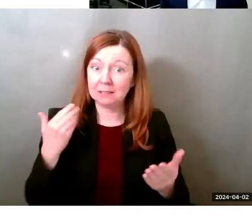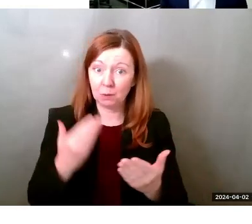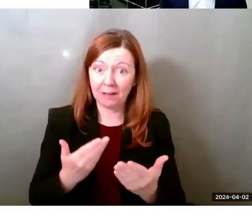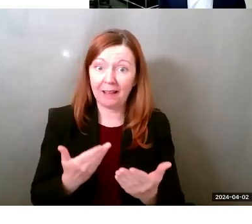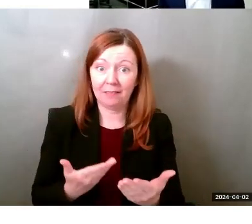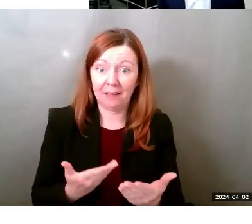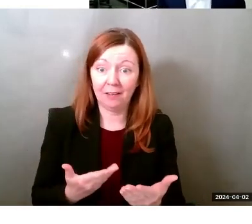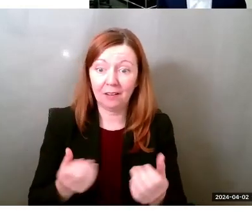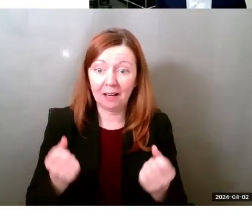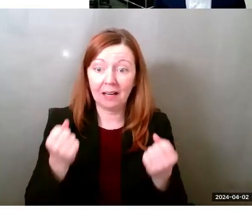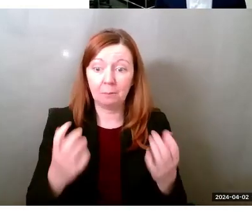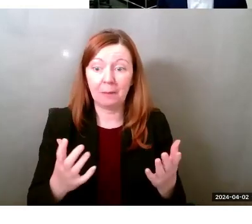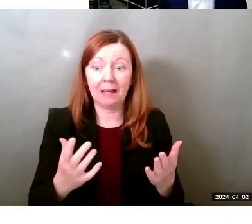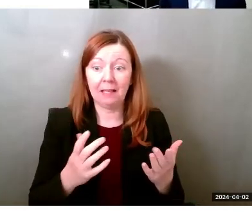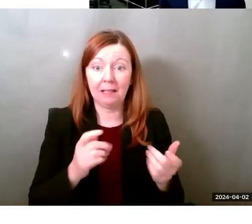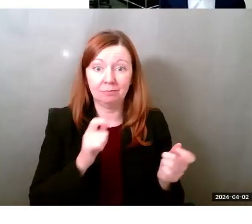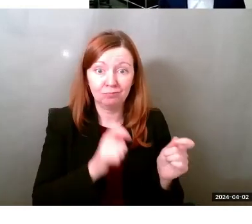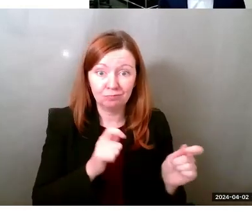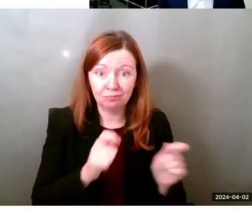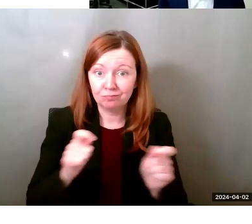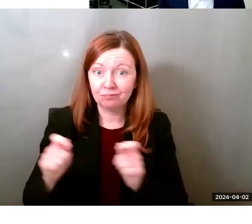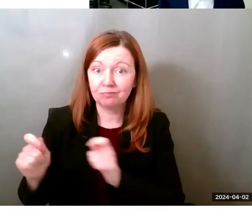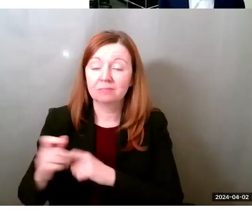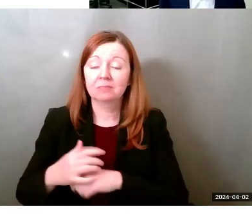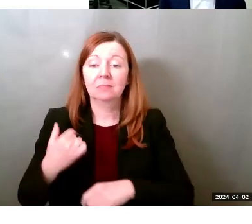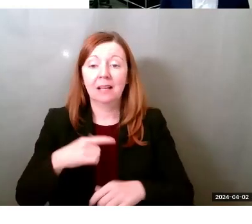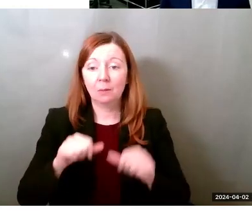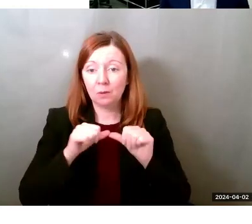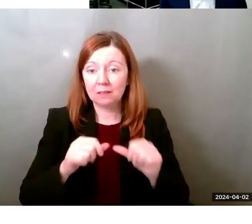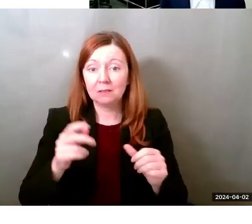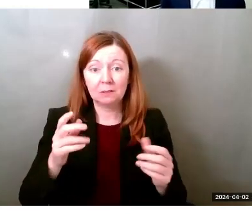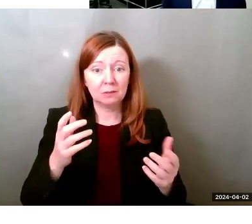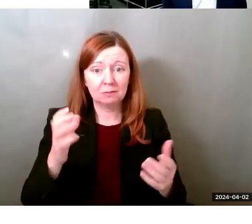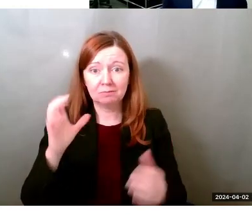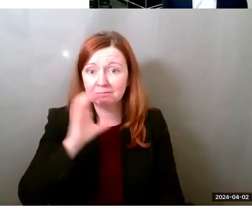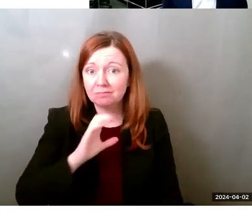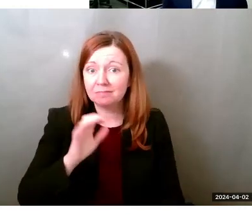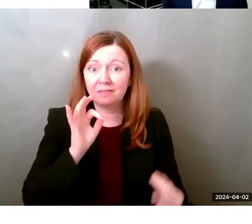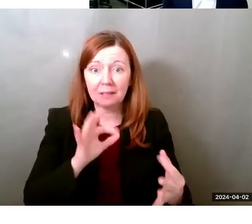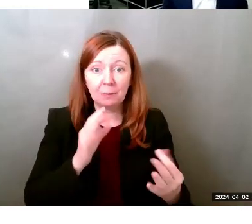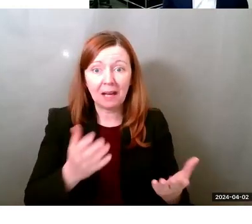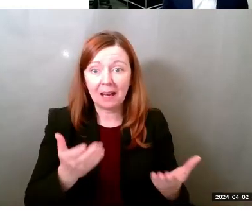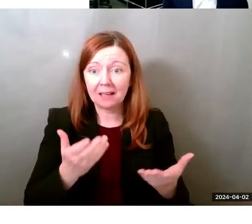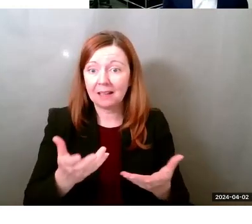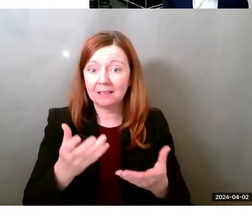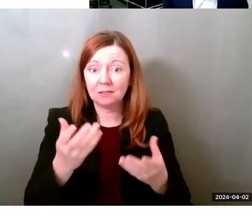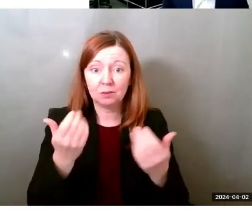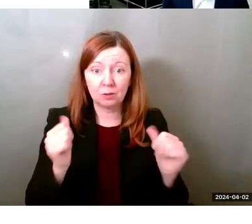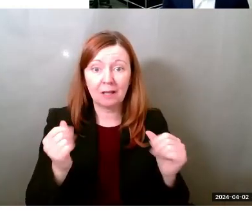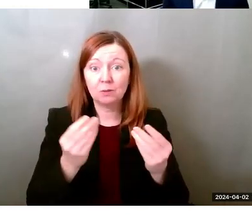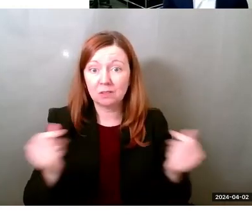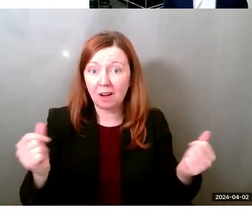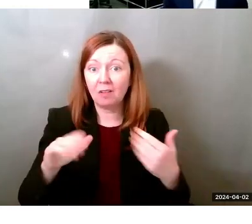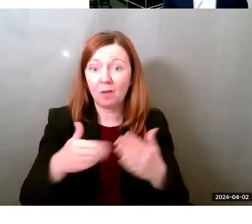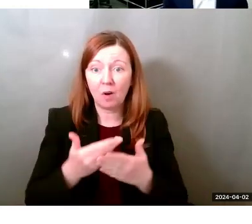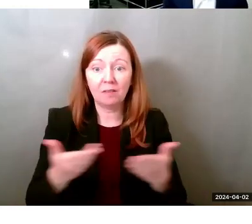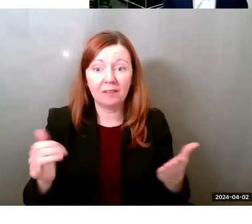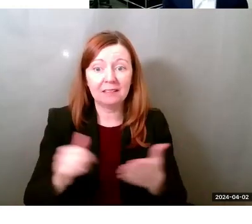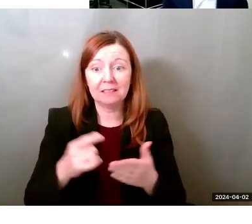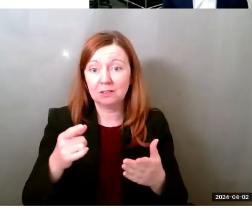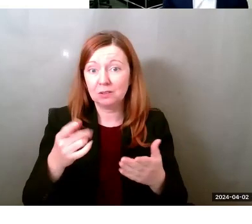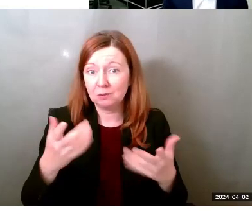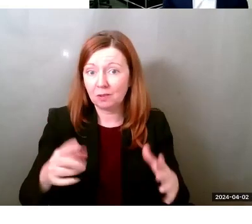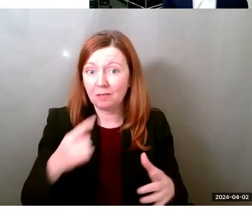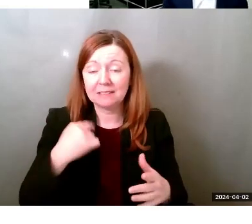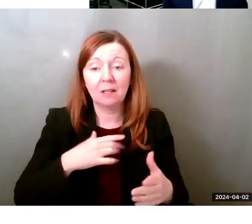and get through those many iterations. And we'll continue to seek the feedback and engagement and try to solve all of the things that you guys have said, because